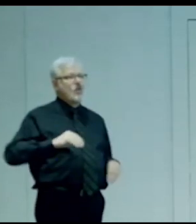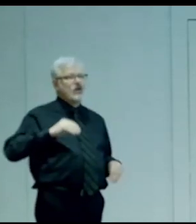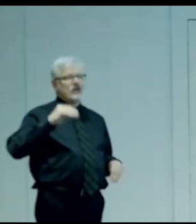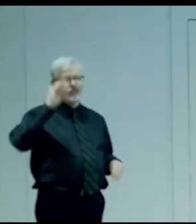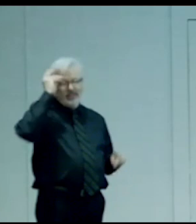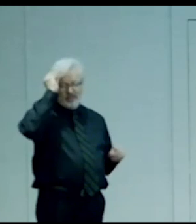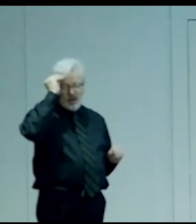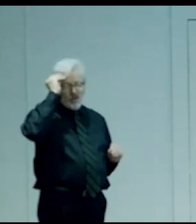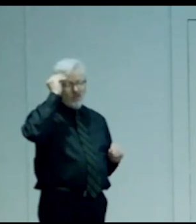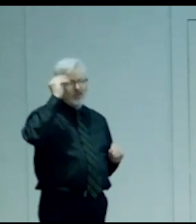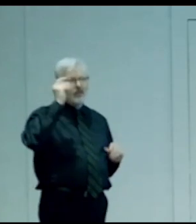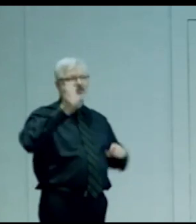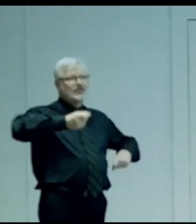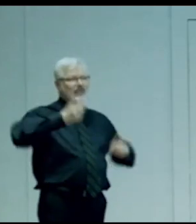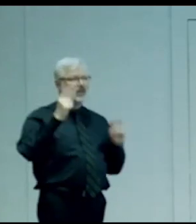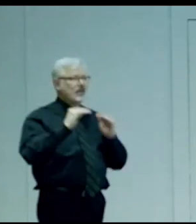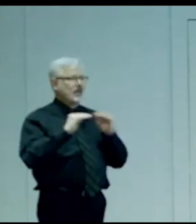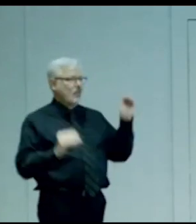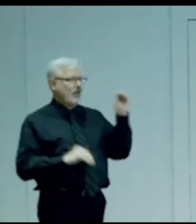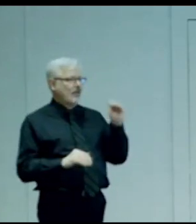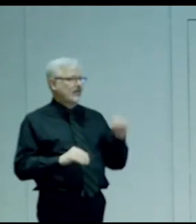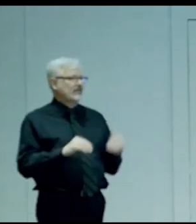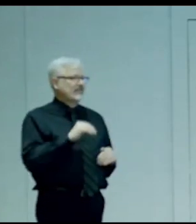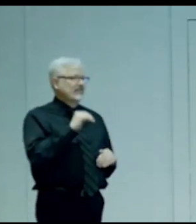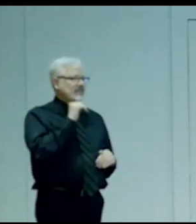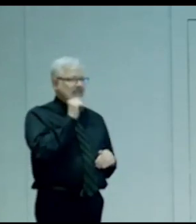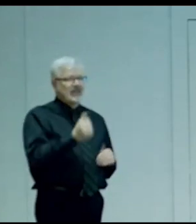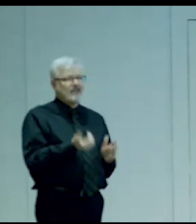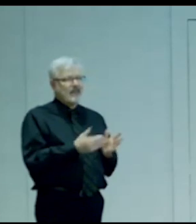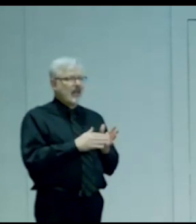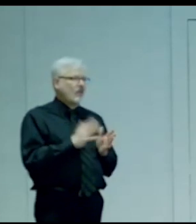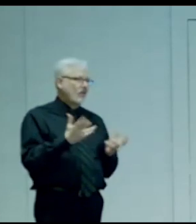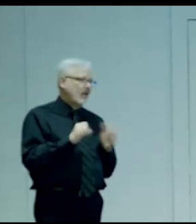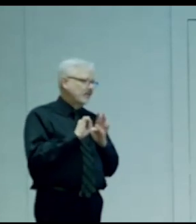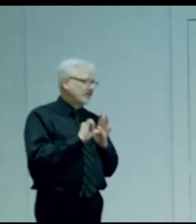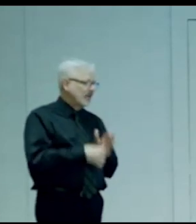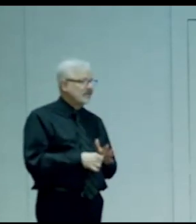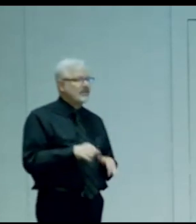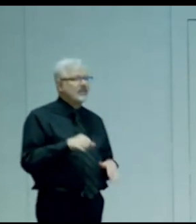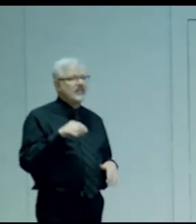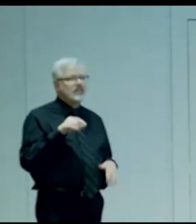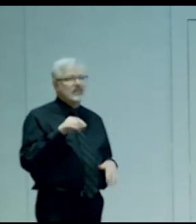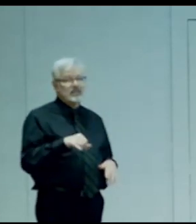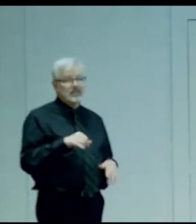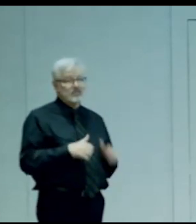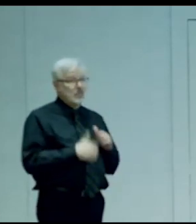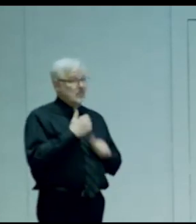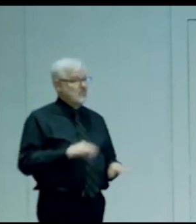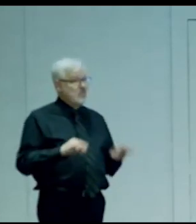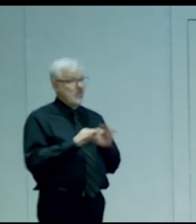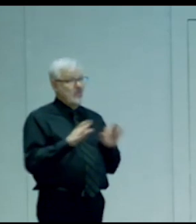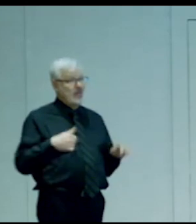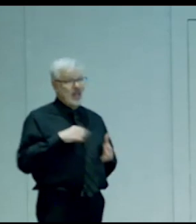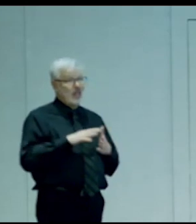understanding inequality. And it's not just, and I would again emphasize this is the biggest thing I learned, is